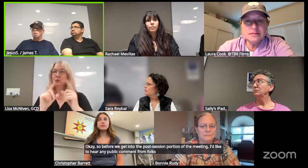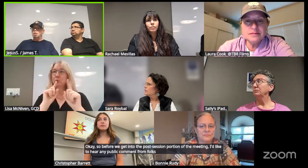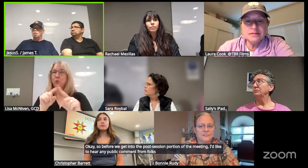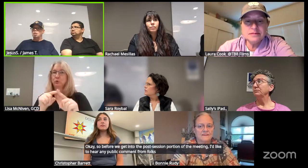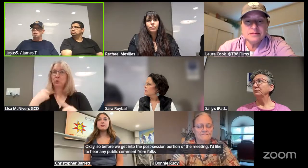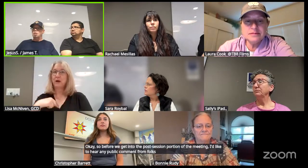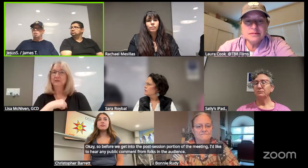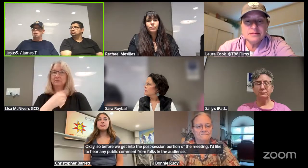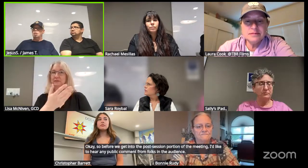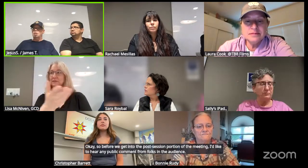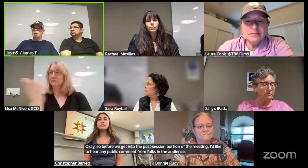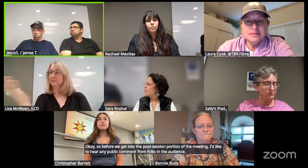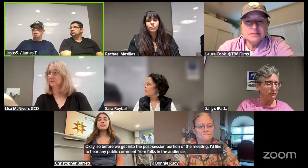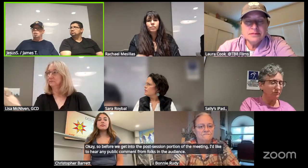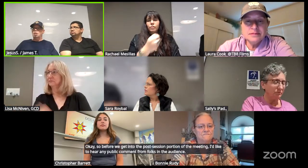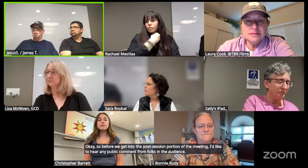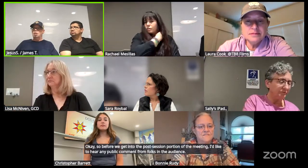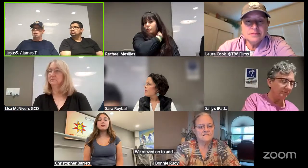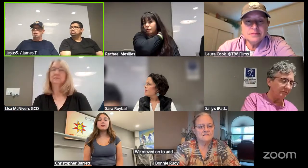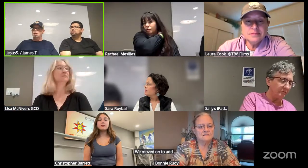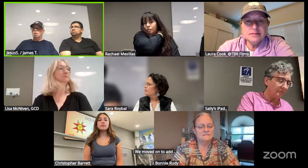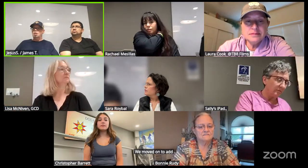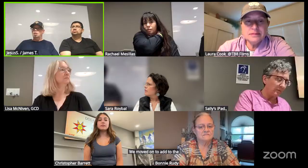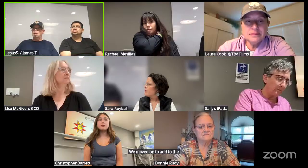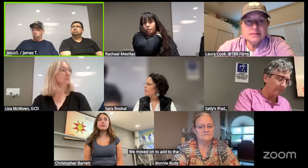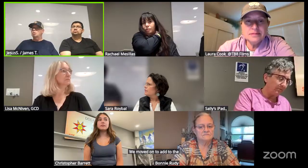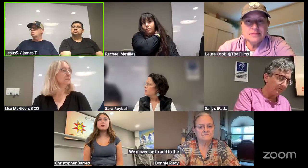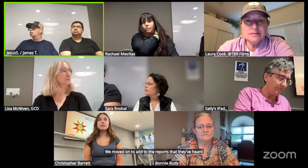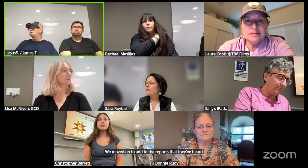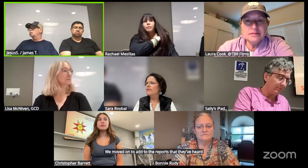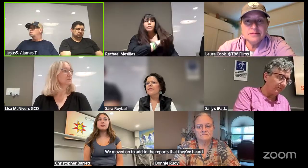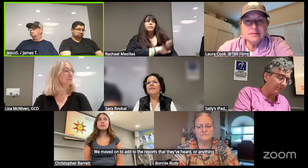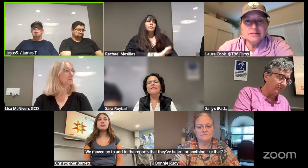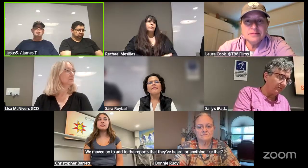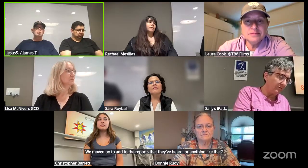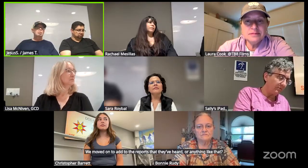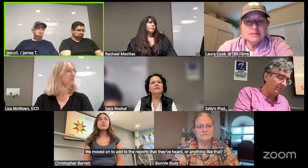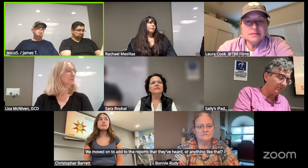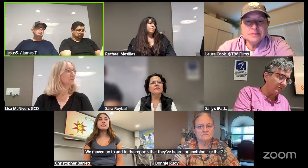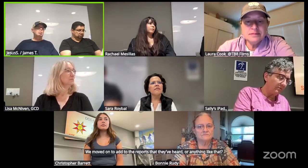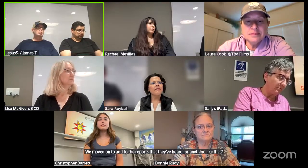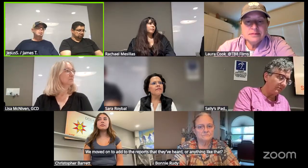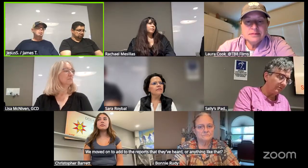audience who want to add to the report that they heard or anything like that.